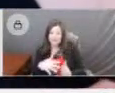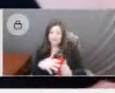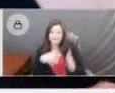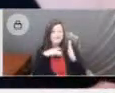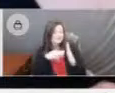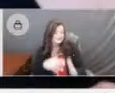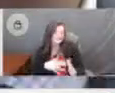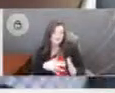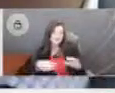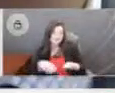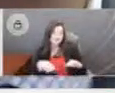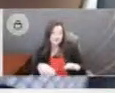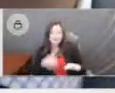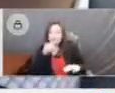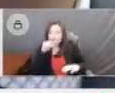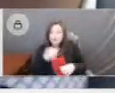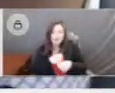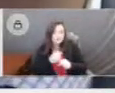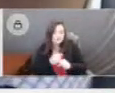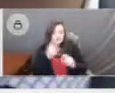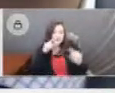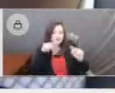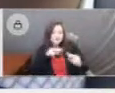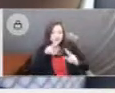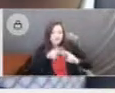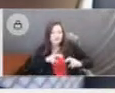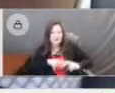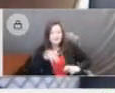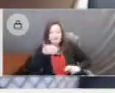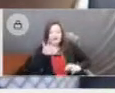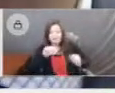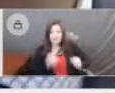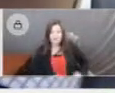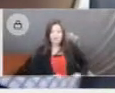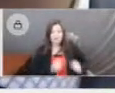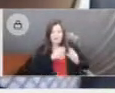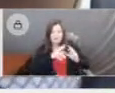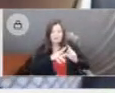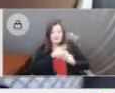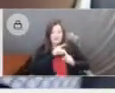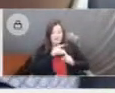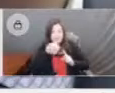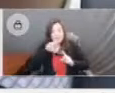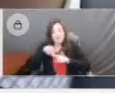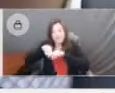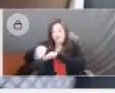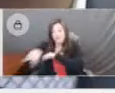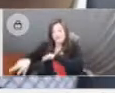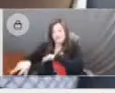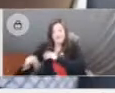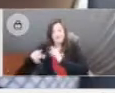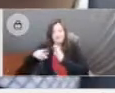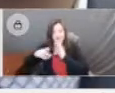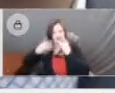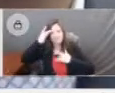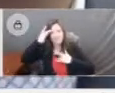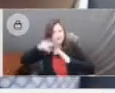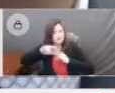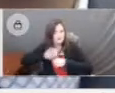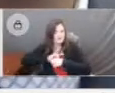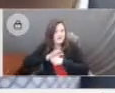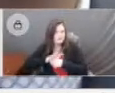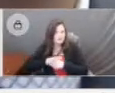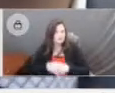not designed to assess whether you could get the virus or transmit it. What they did show was that